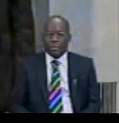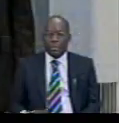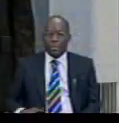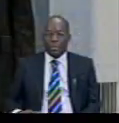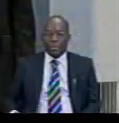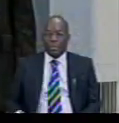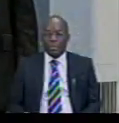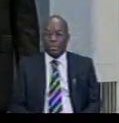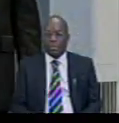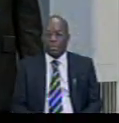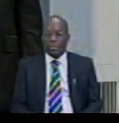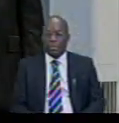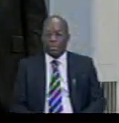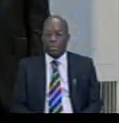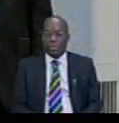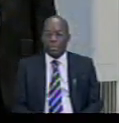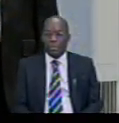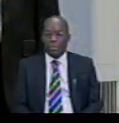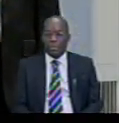Que vous êtes guéri.